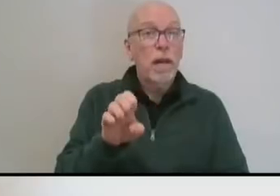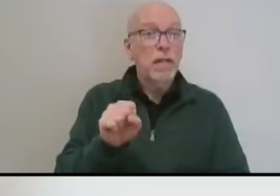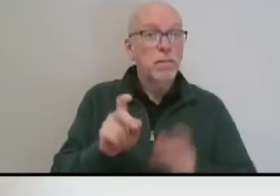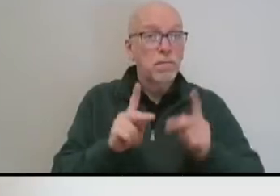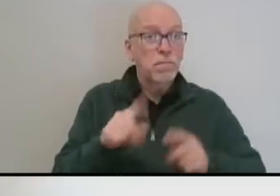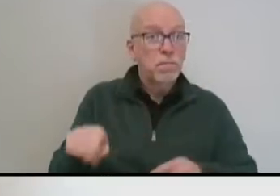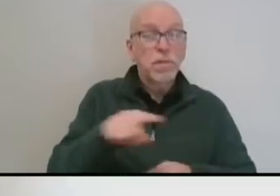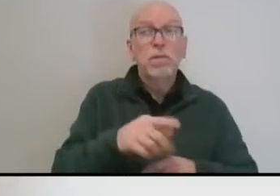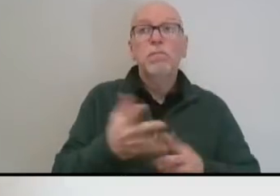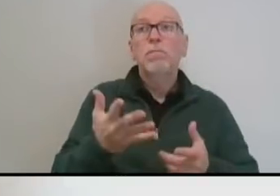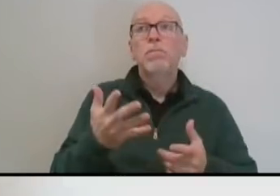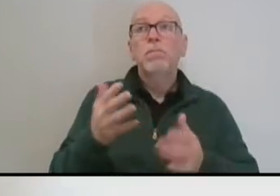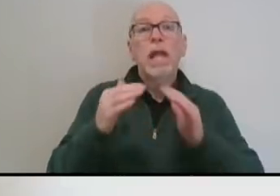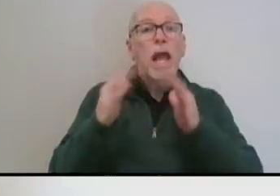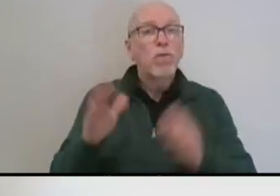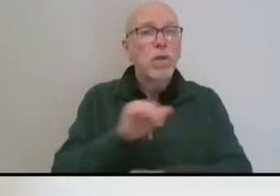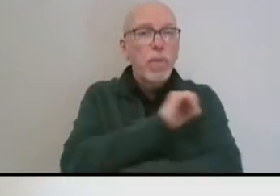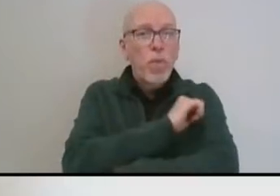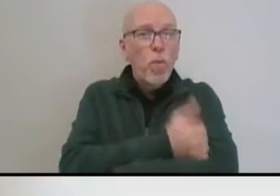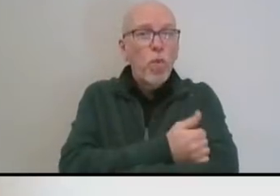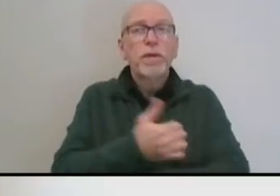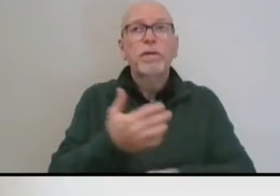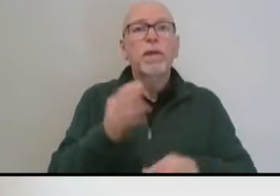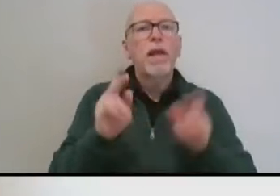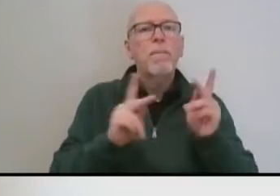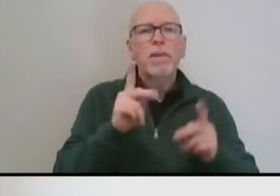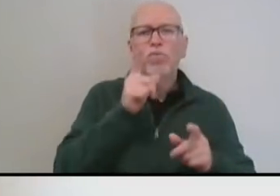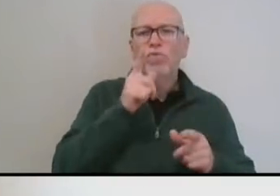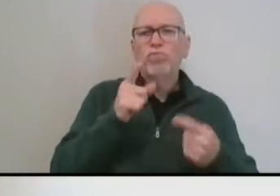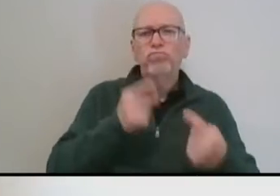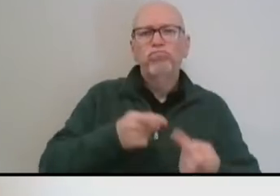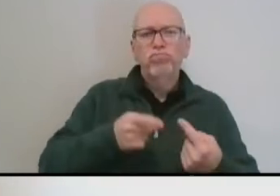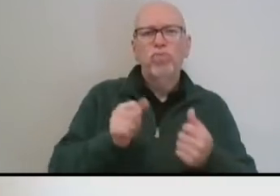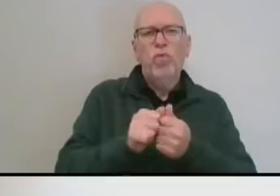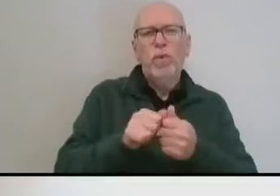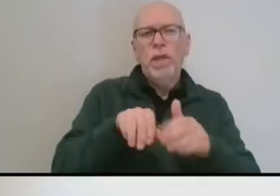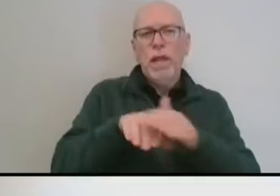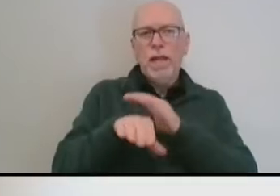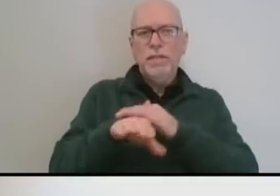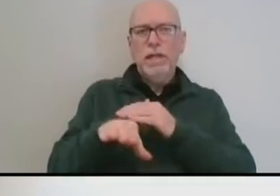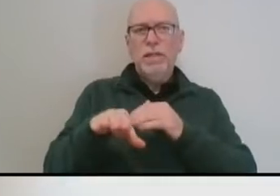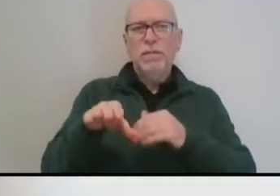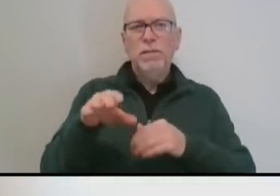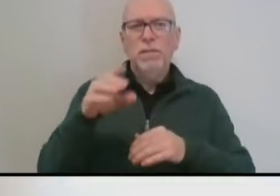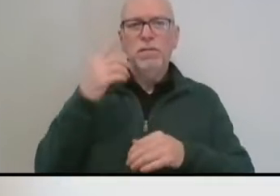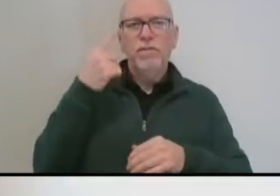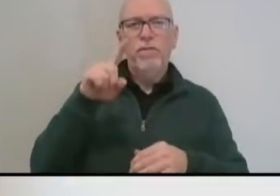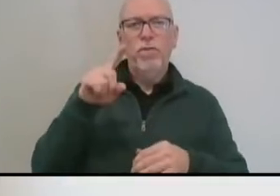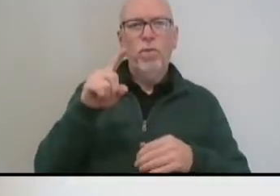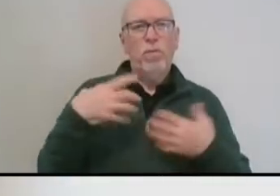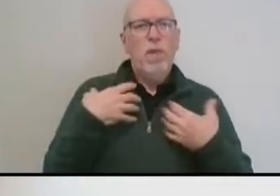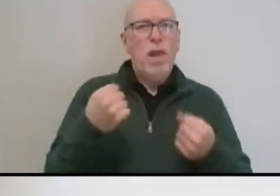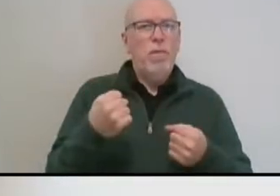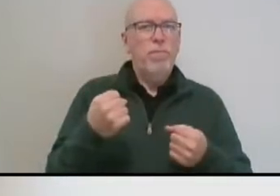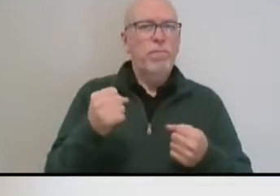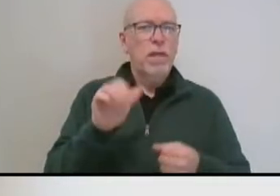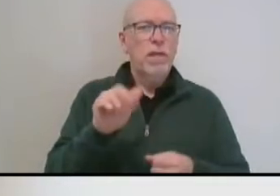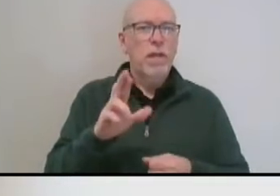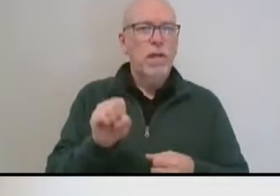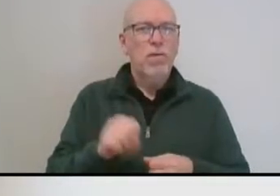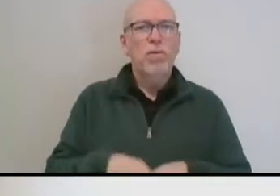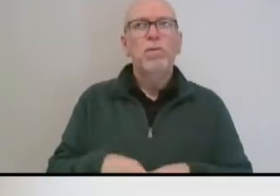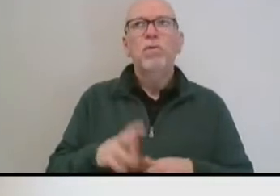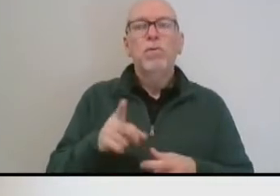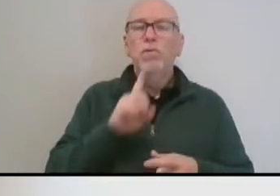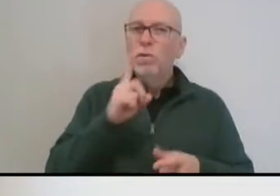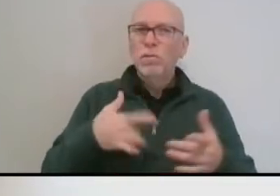our housing authorities, and people who have problems having access to healthcare. So this is very